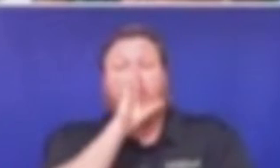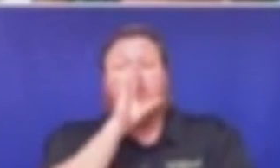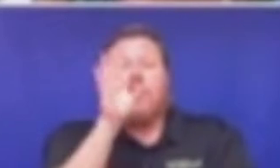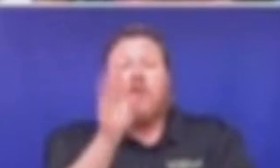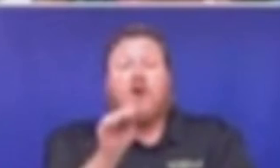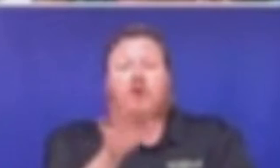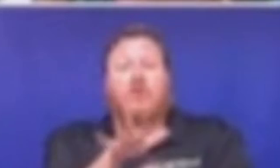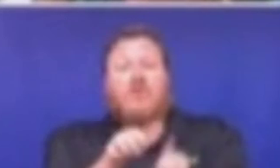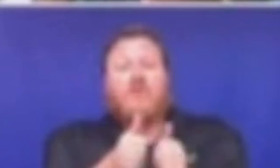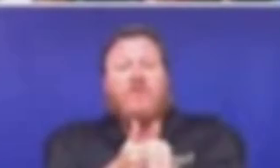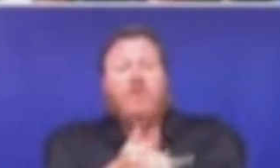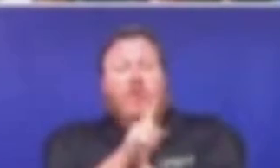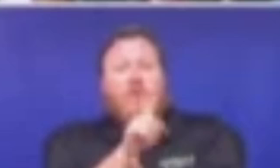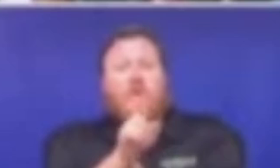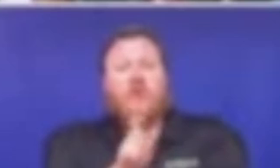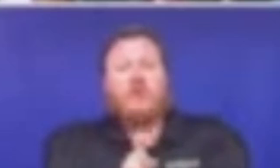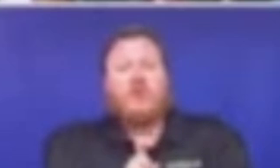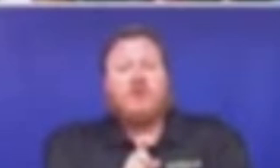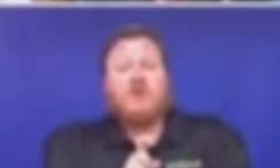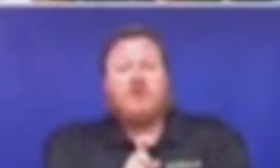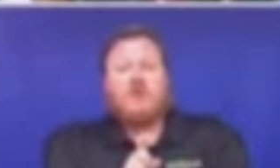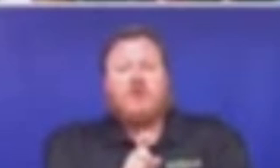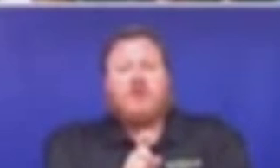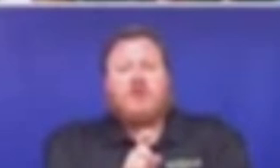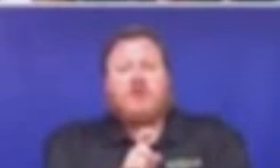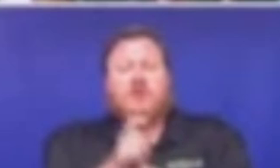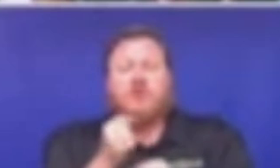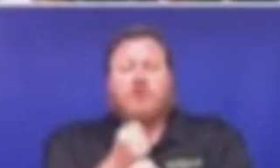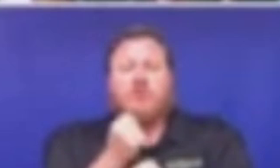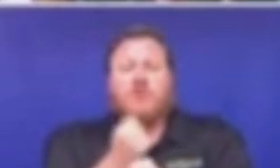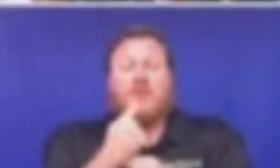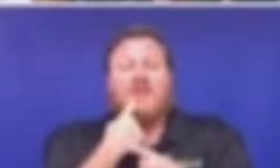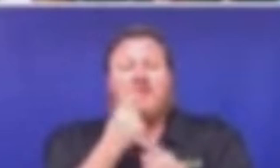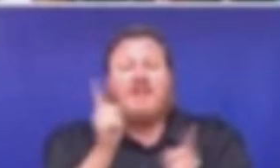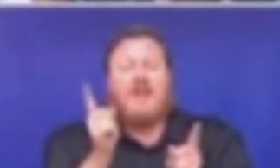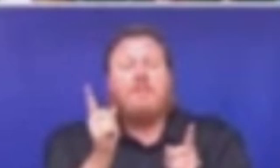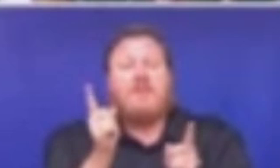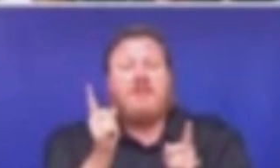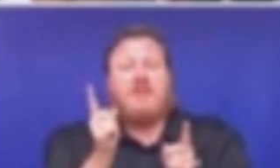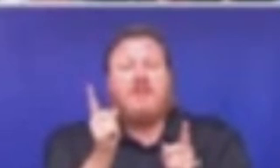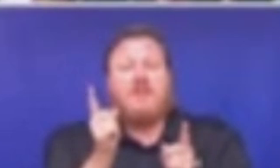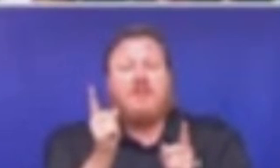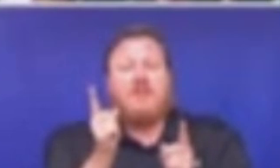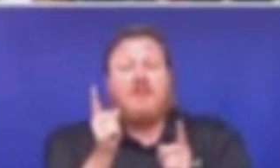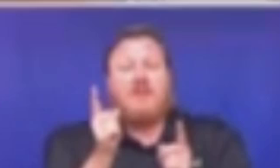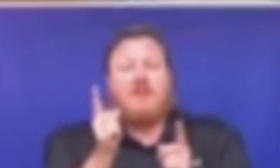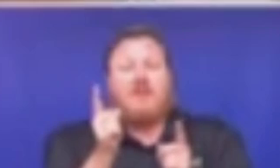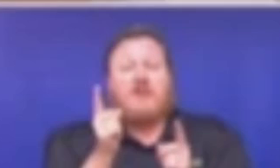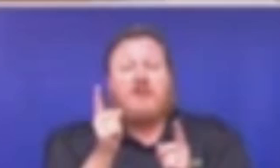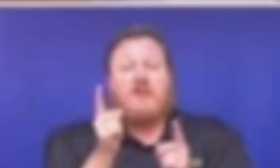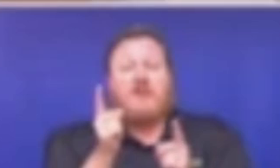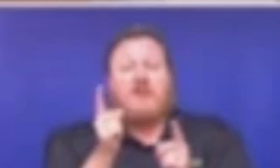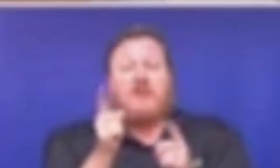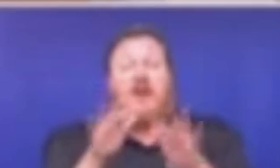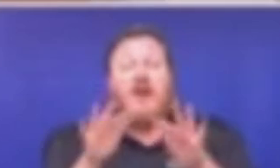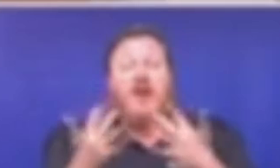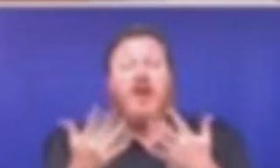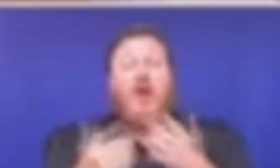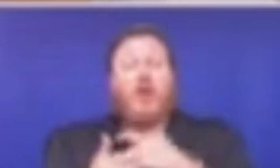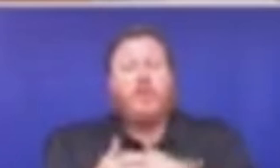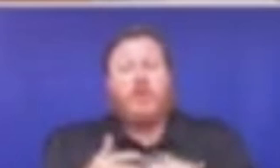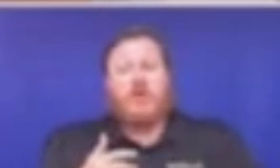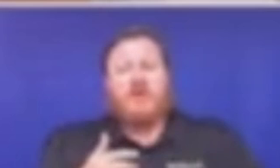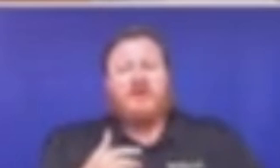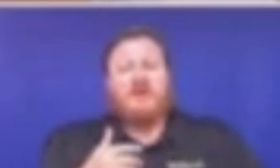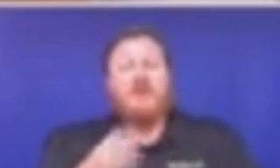a follow-up question, of which you made that statement, and accordingly, afford the President to